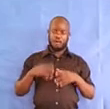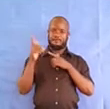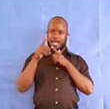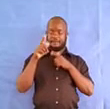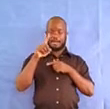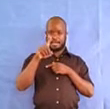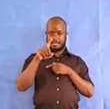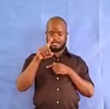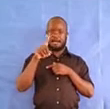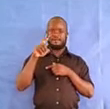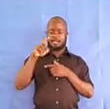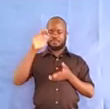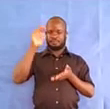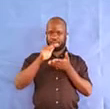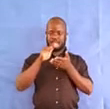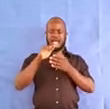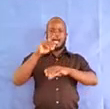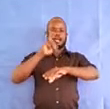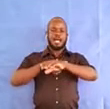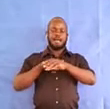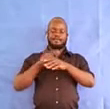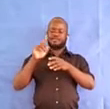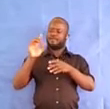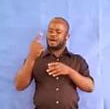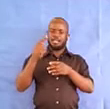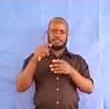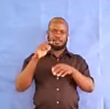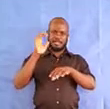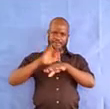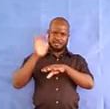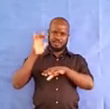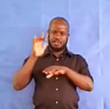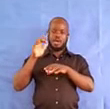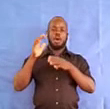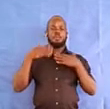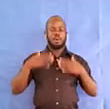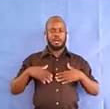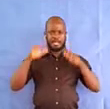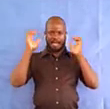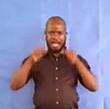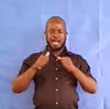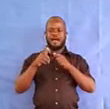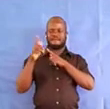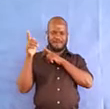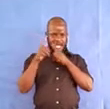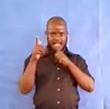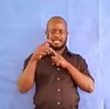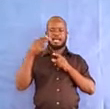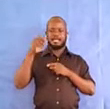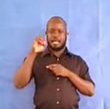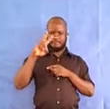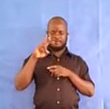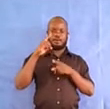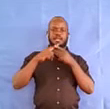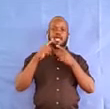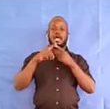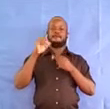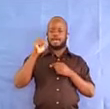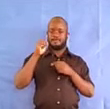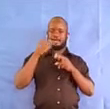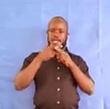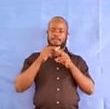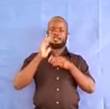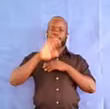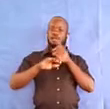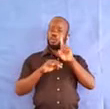virus, and viral levels drop. After the initial infection, the body can effectively fight the HIV for about 5